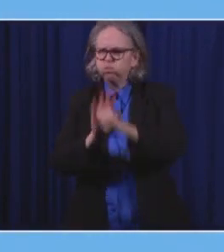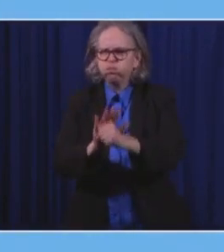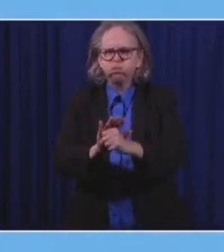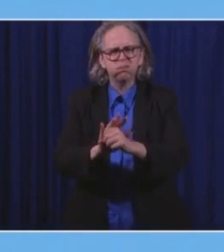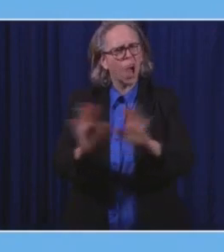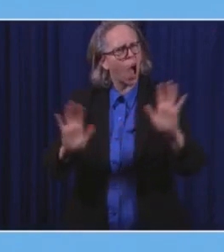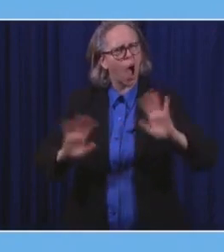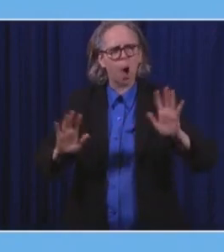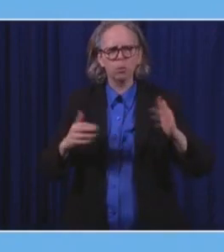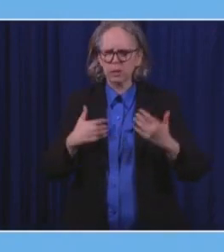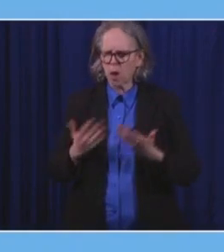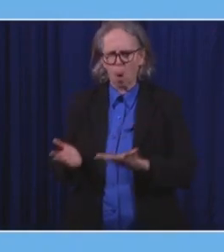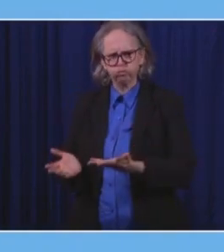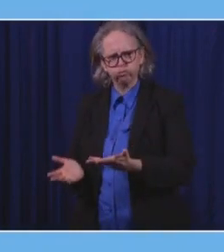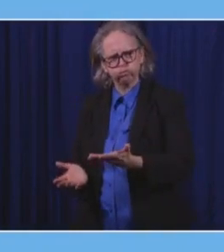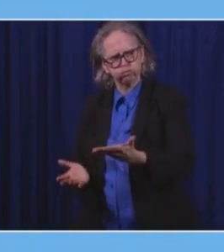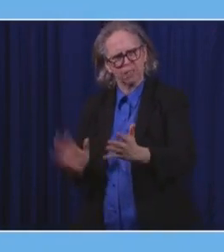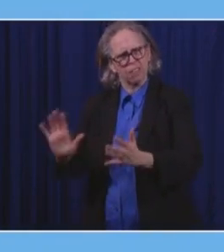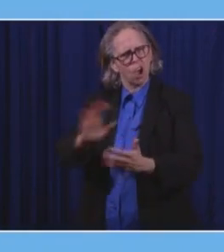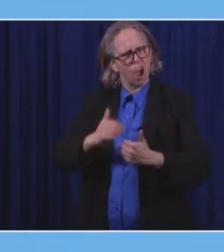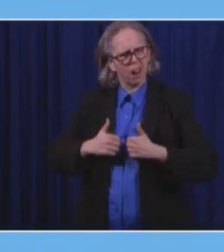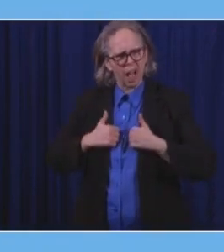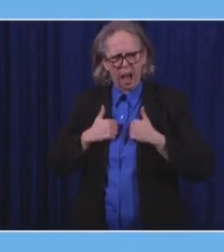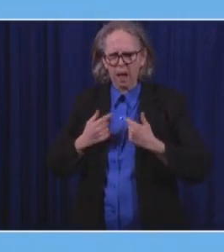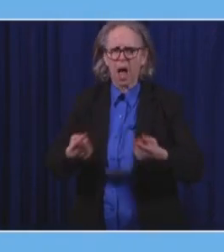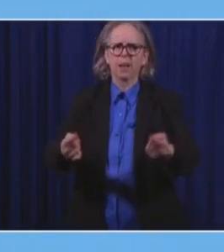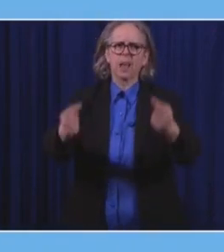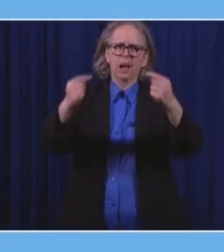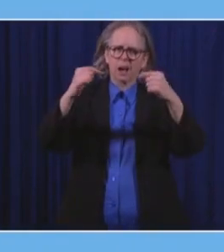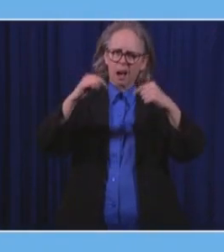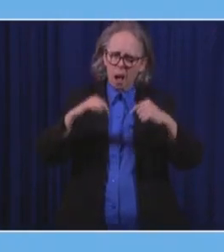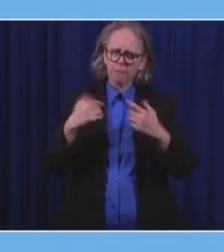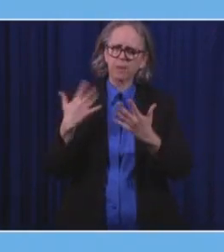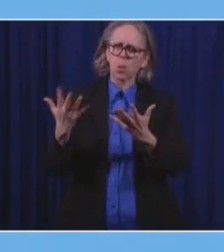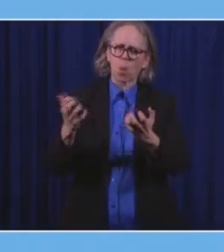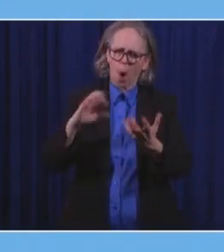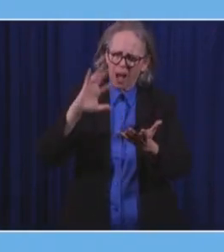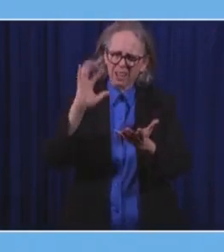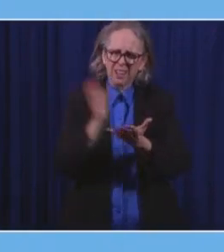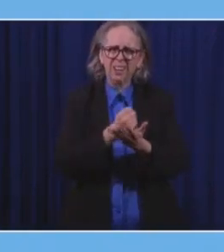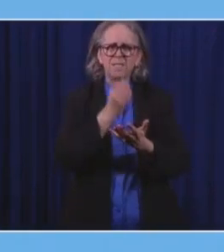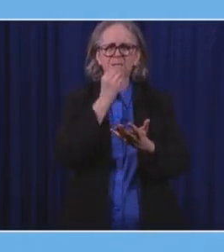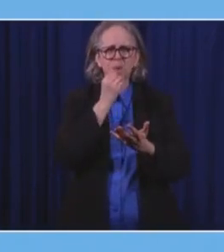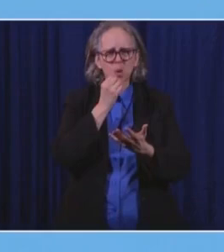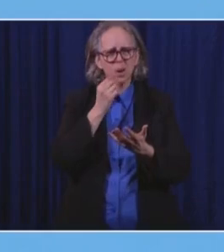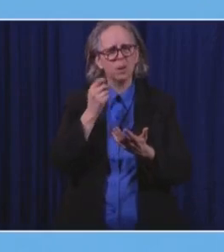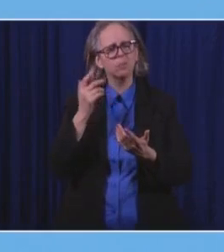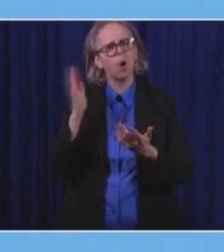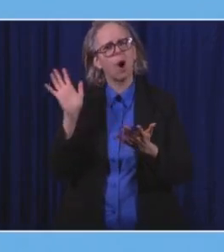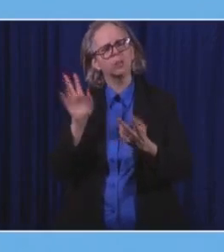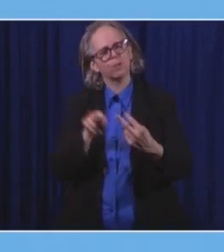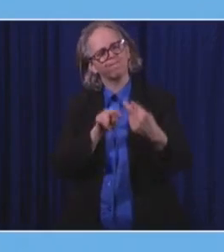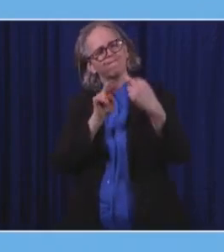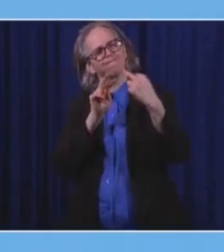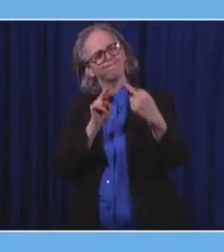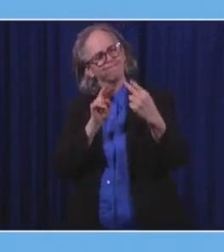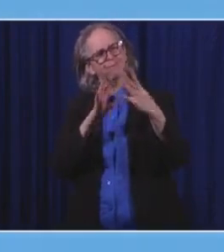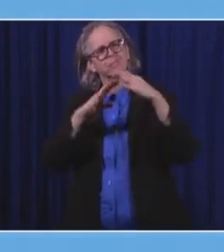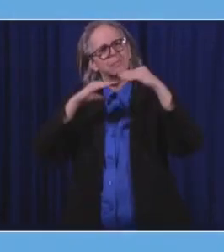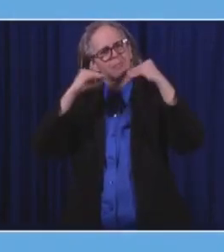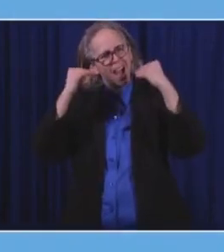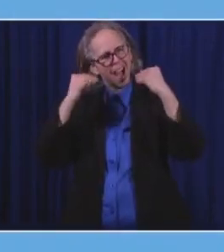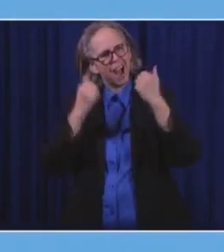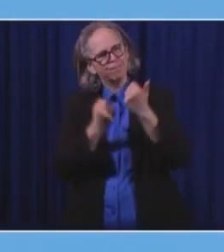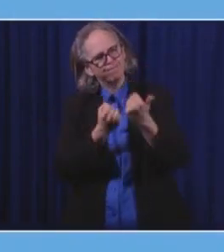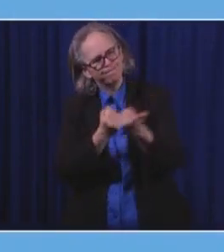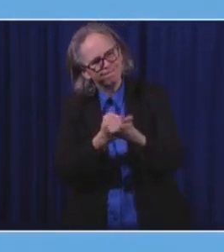food, the help, the assistance, a smiling face that they probably haven't seen in a long time. You're welcome, anytime. That's what we're here for. We